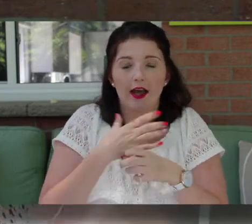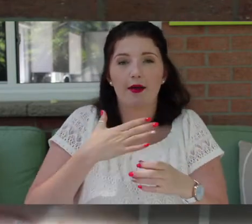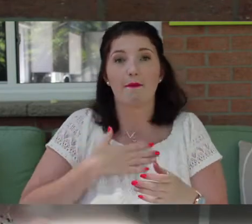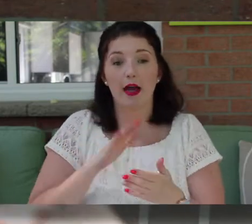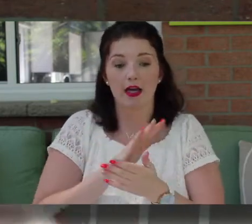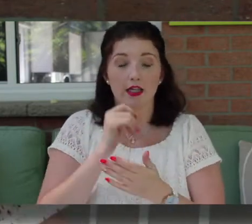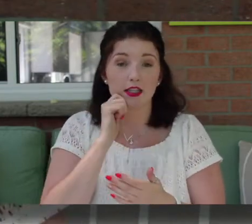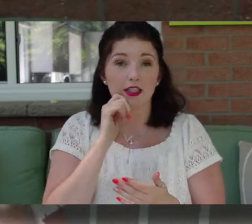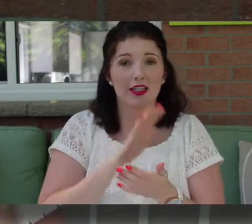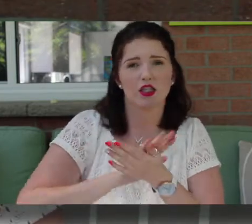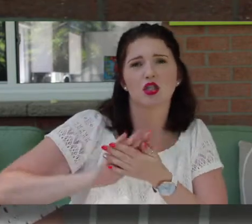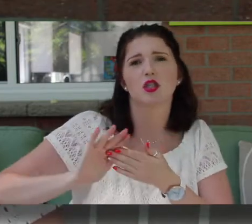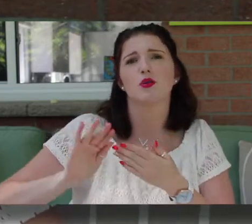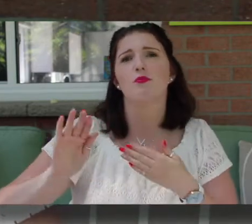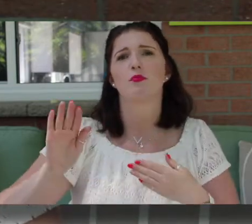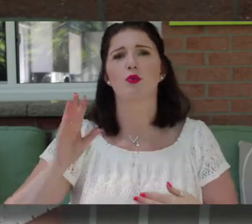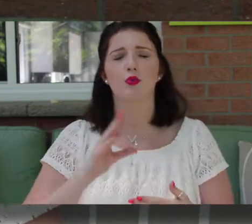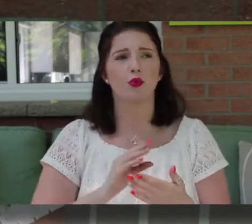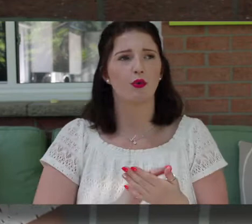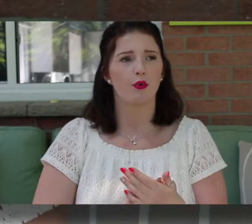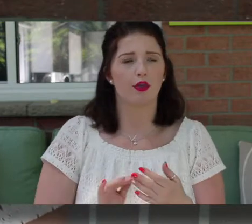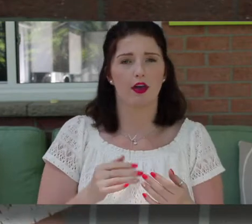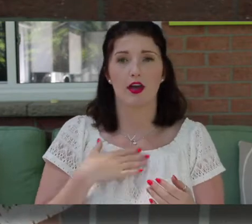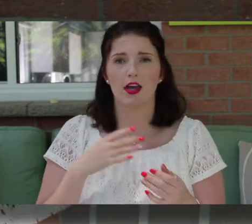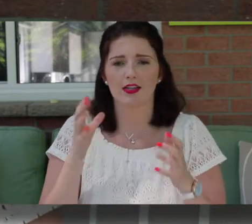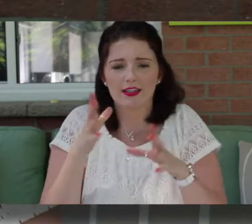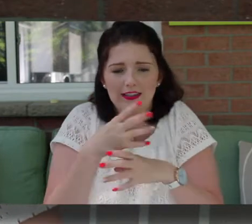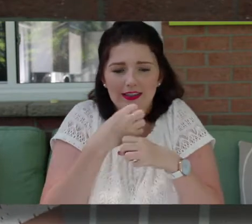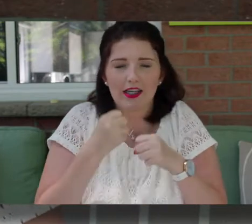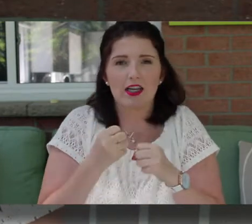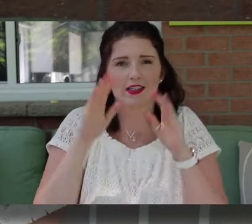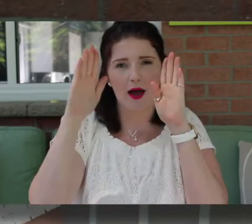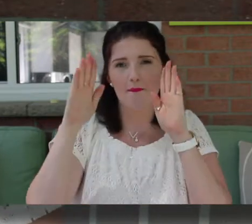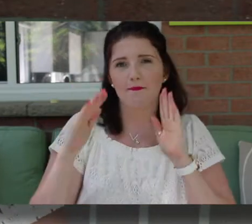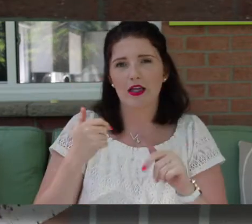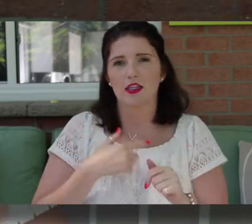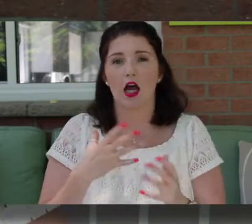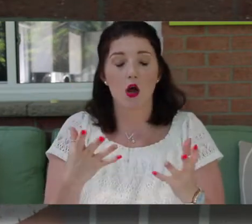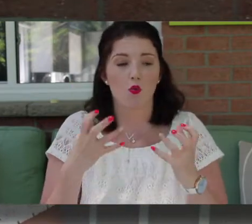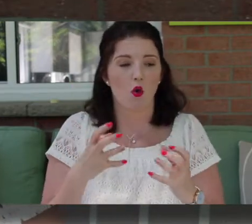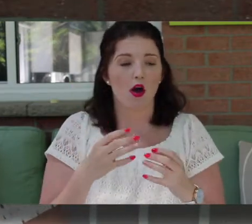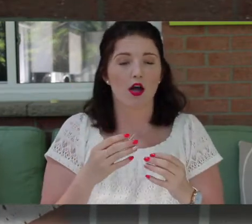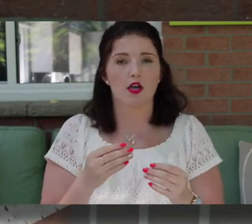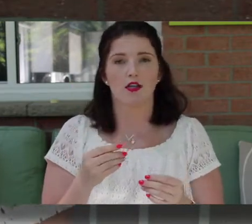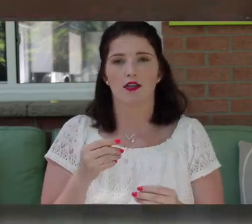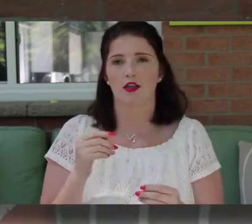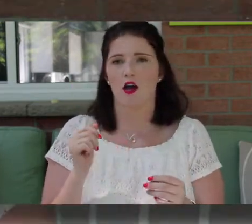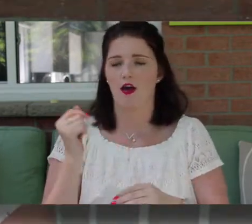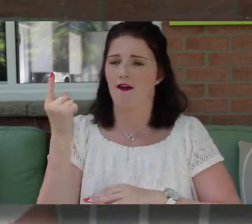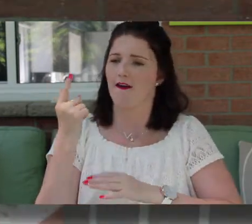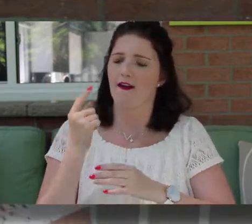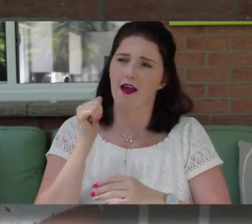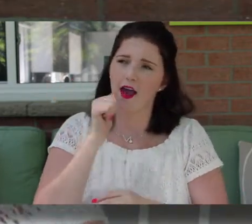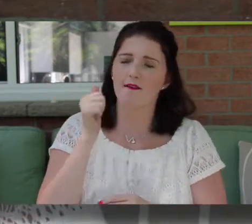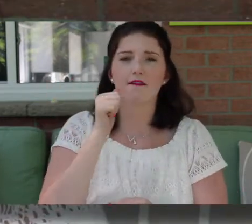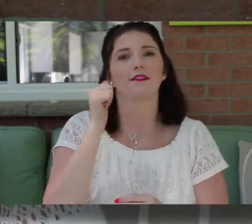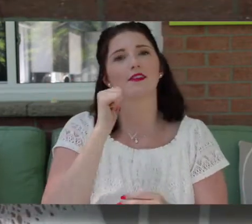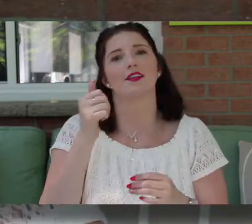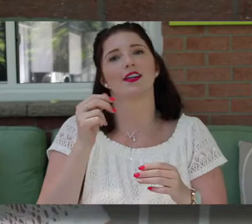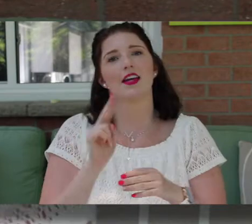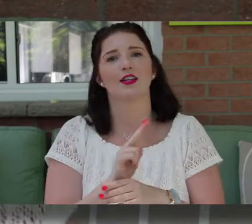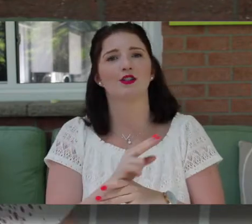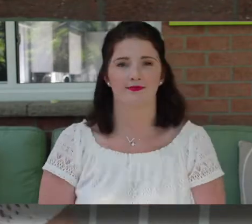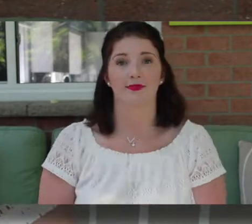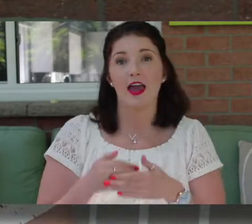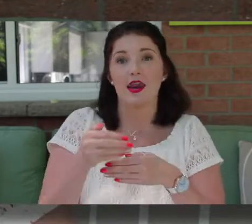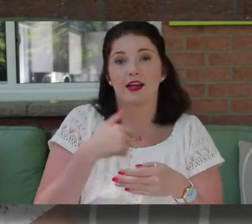so smooth and tight, and I feel amazing after I wear this. I just want to wear it every single day. Okay, next